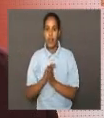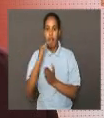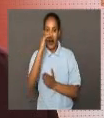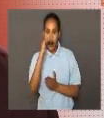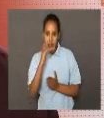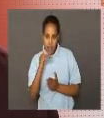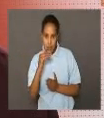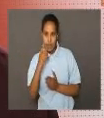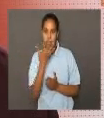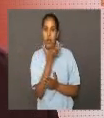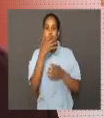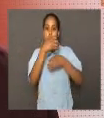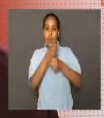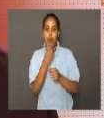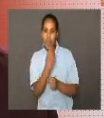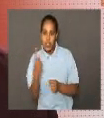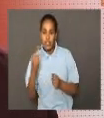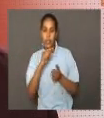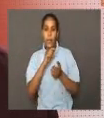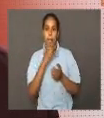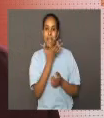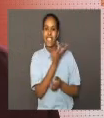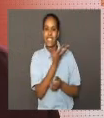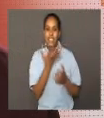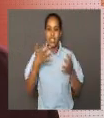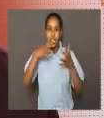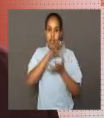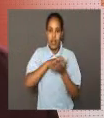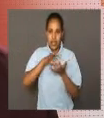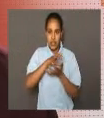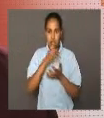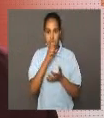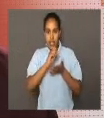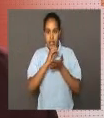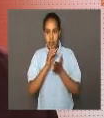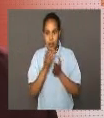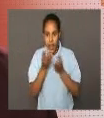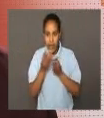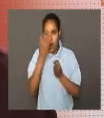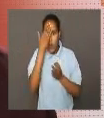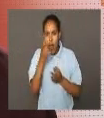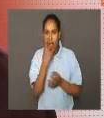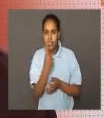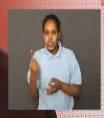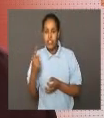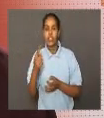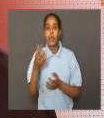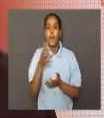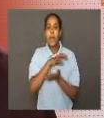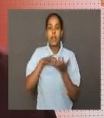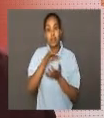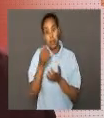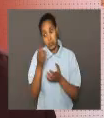Label the components in each mixture and then explain why each mixture is